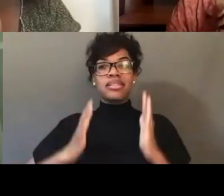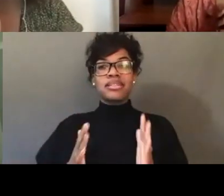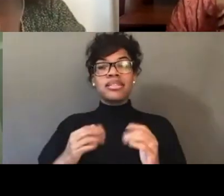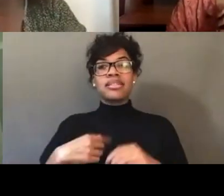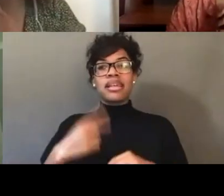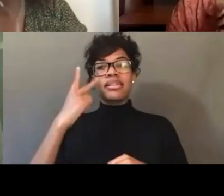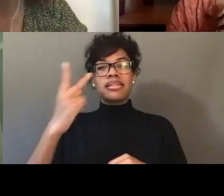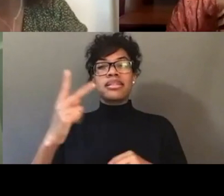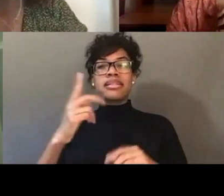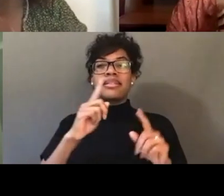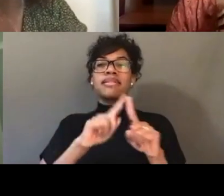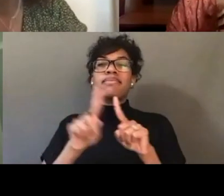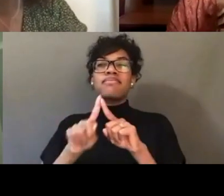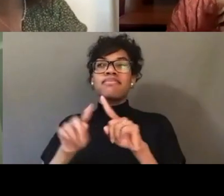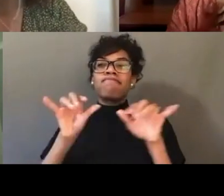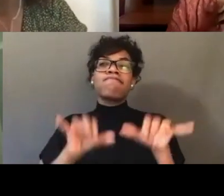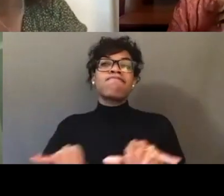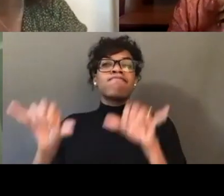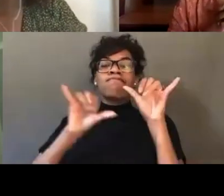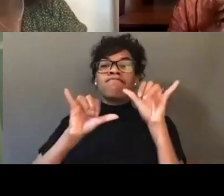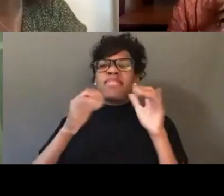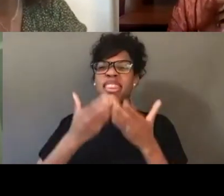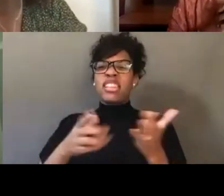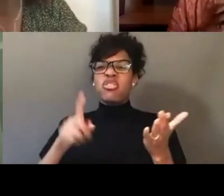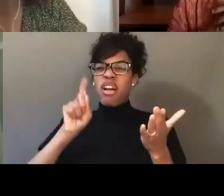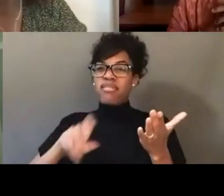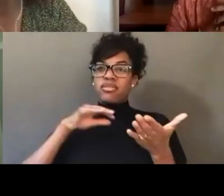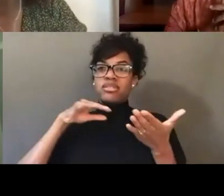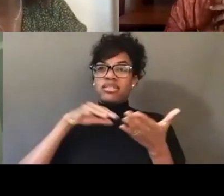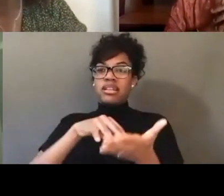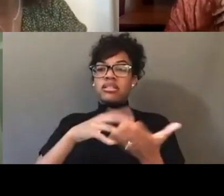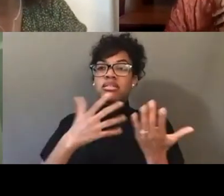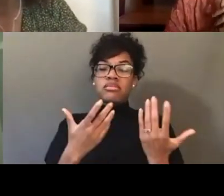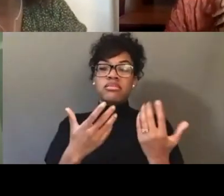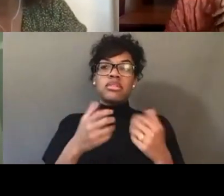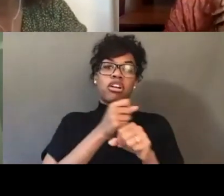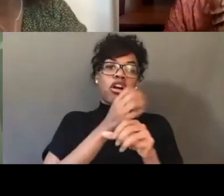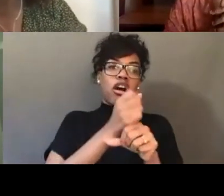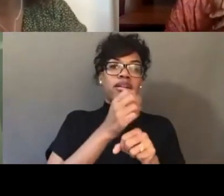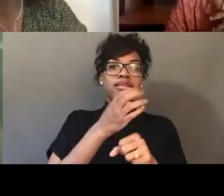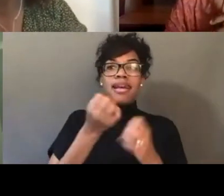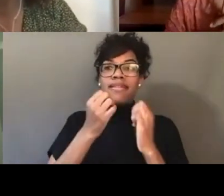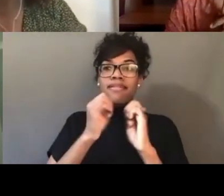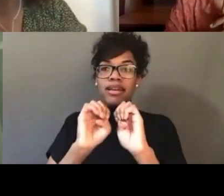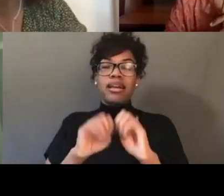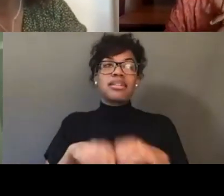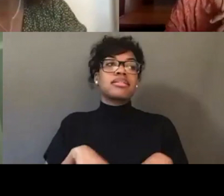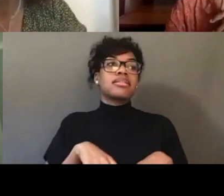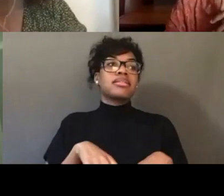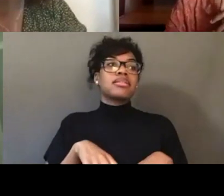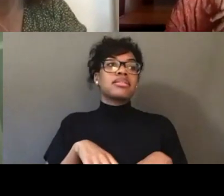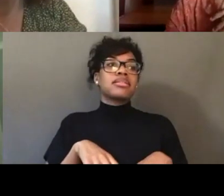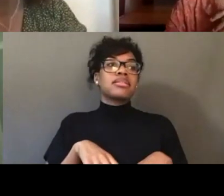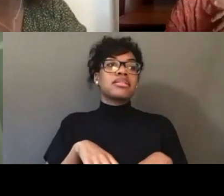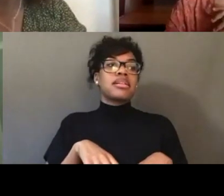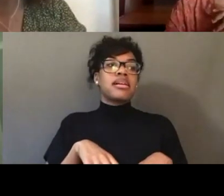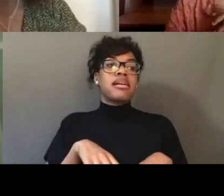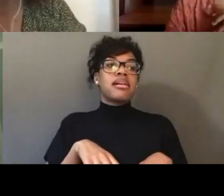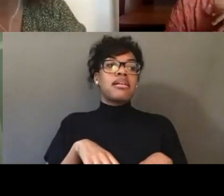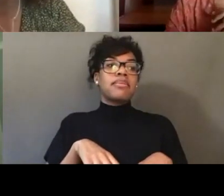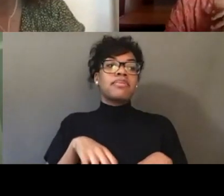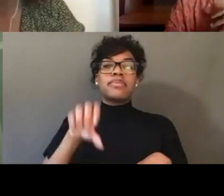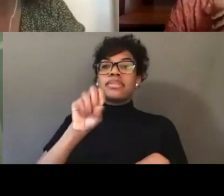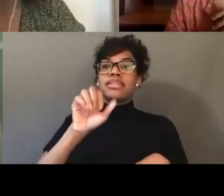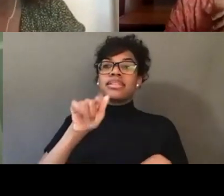have to study systems and system models. You have to study stability and change. You have to study scale, proportion,